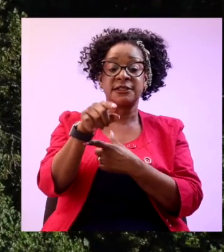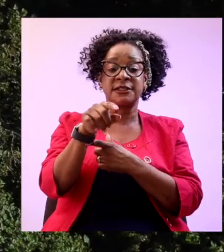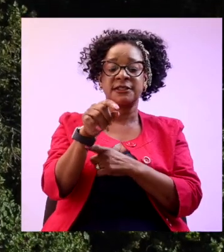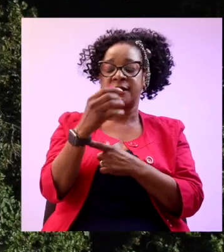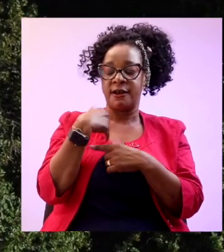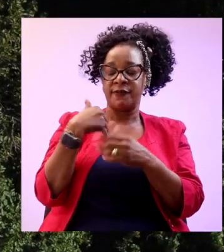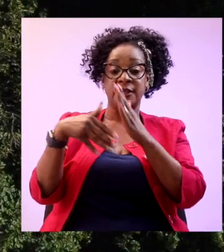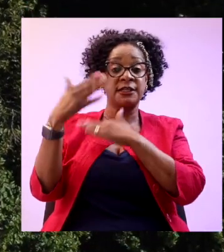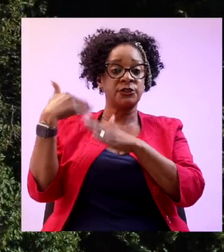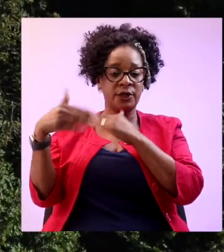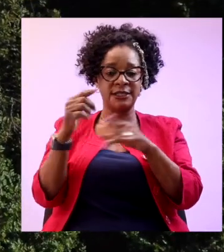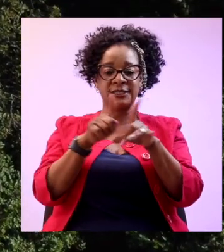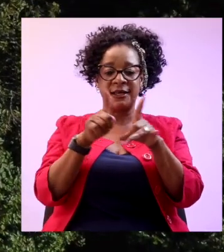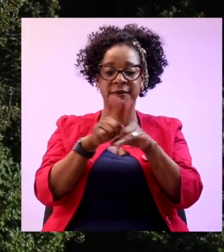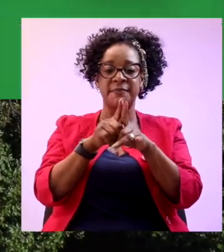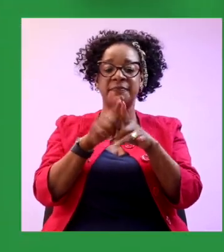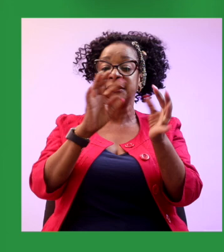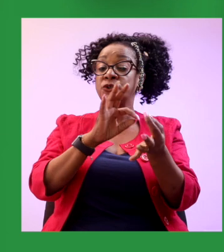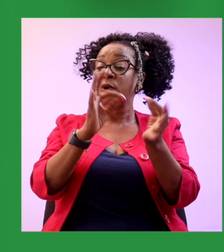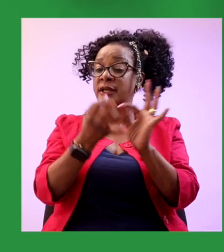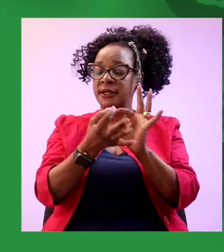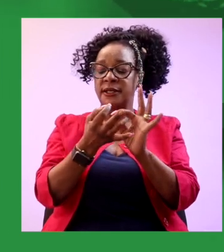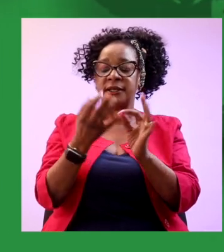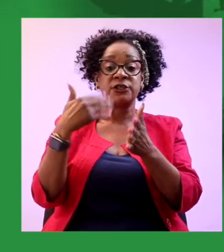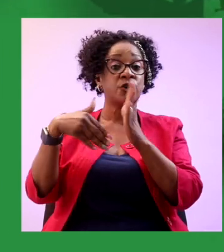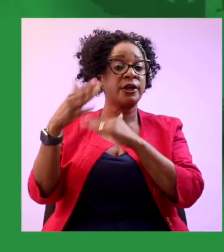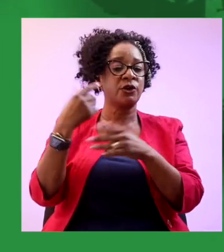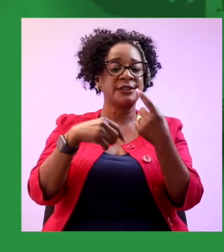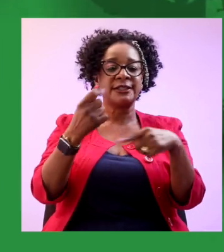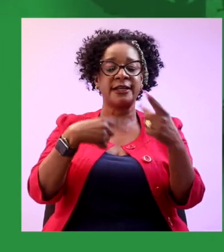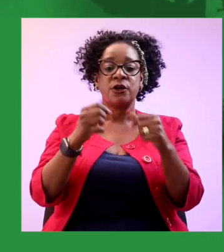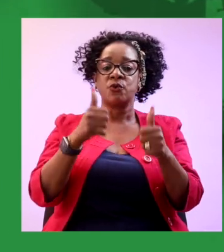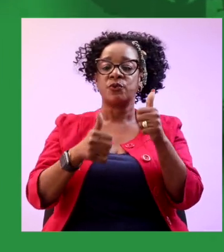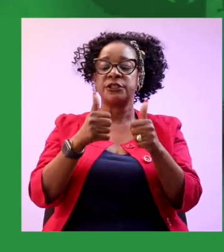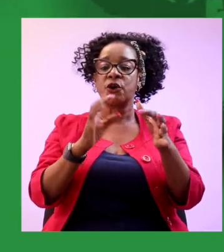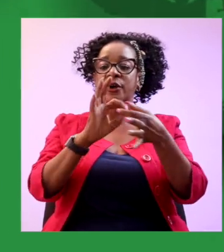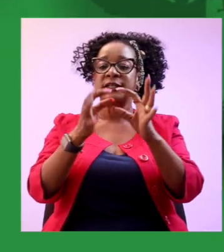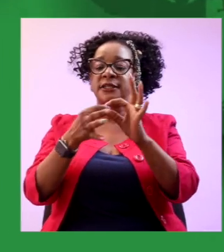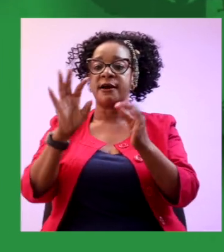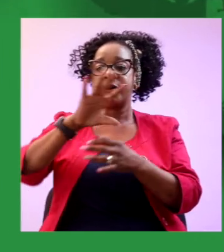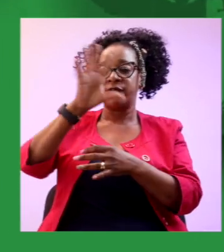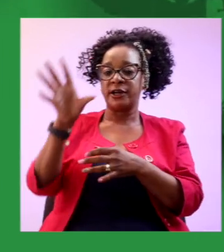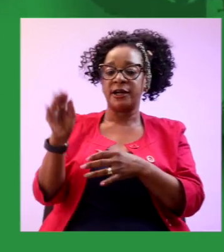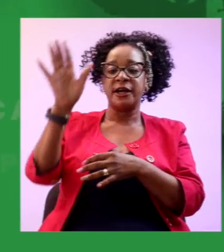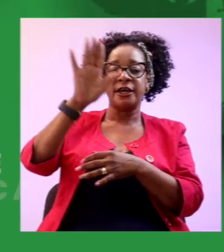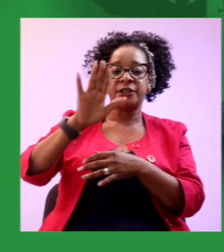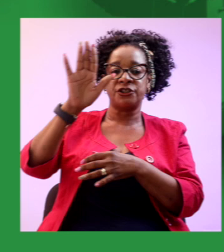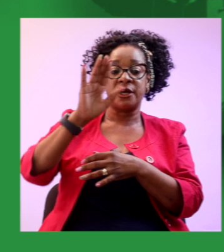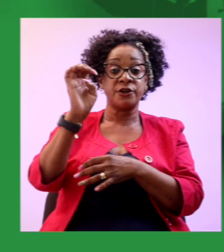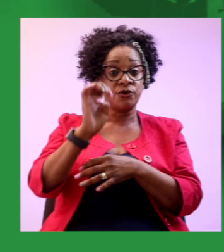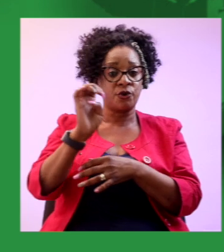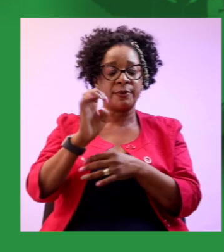This industry's rich history is intertwined with the historical trade routes that connected Africa, Asia, and